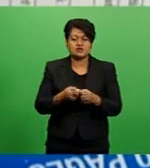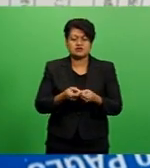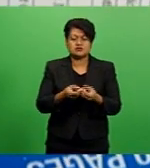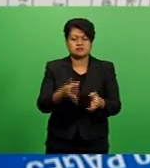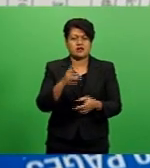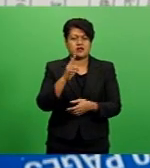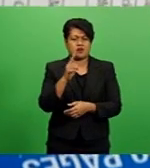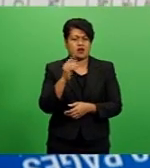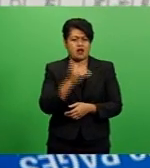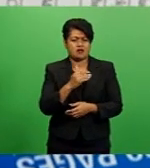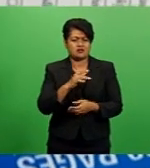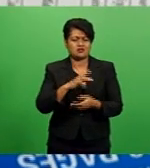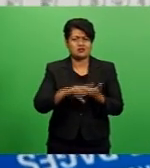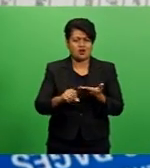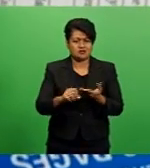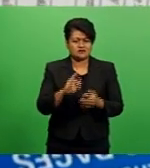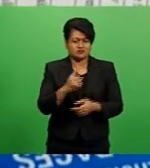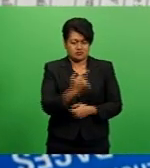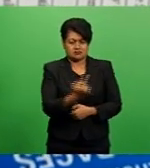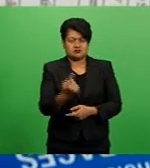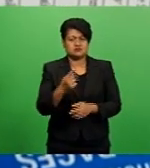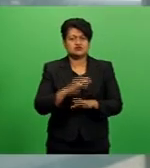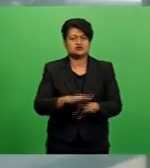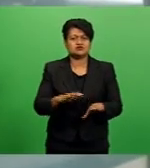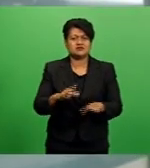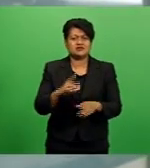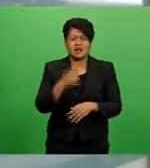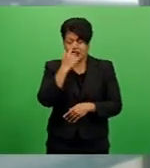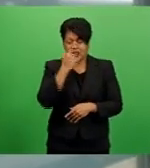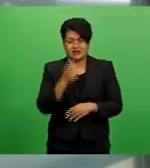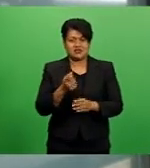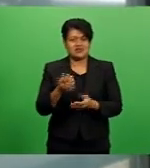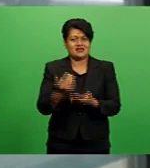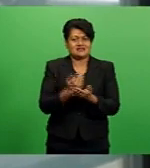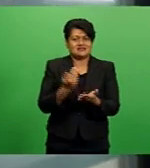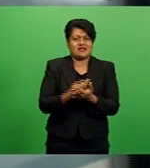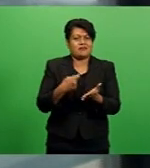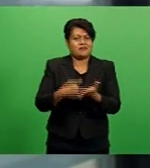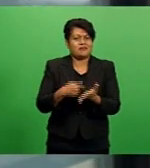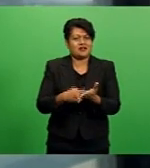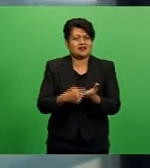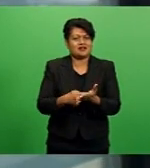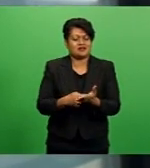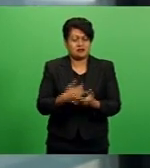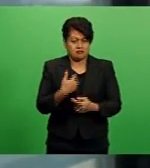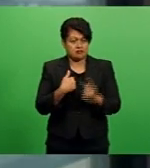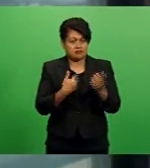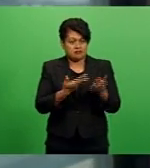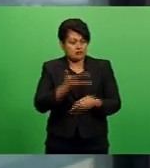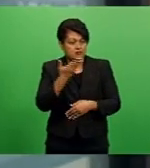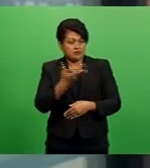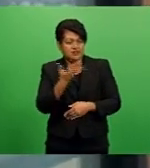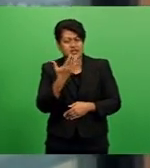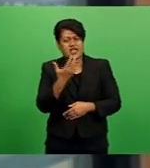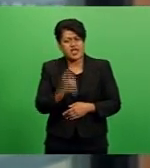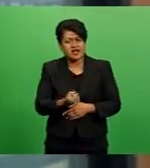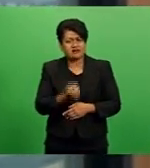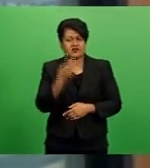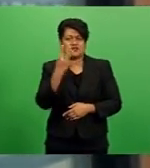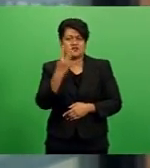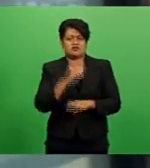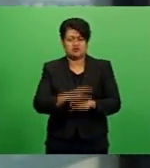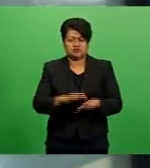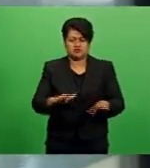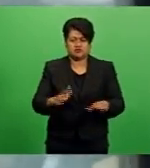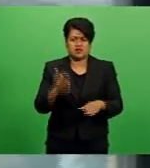3 children, and lucky they have saved up for it. I have 3 children to send to school this year. Last year, my eldest was